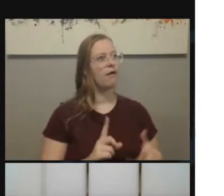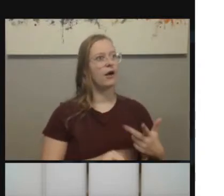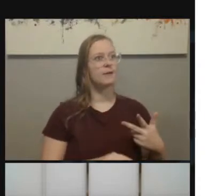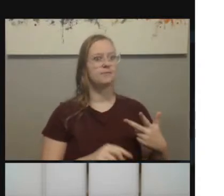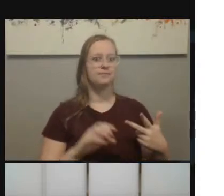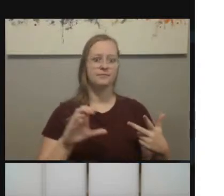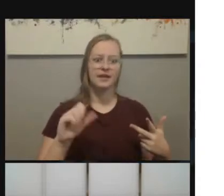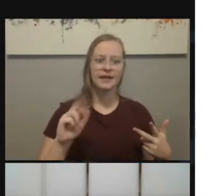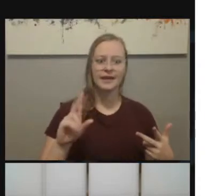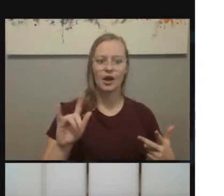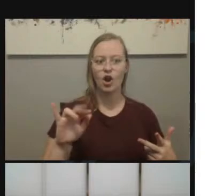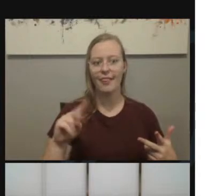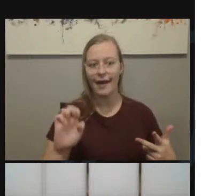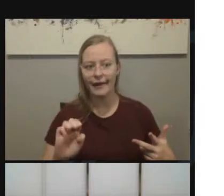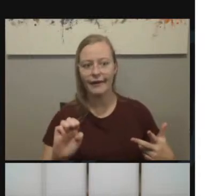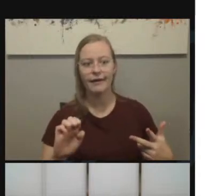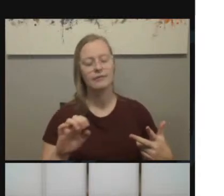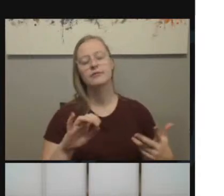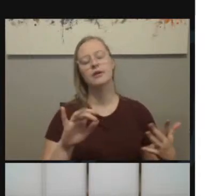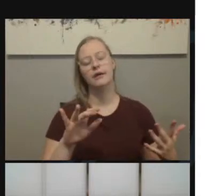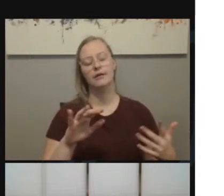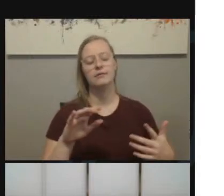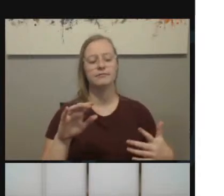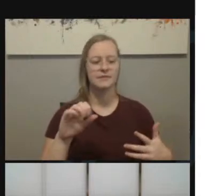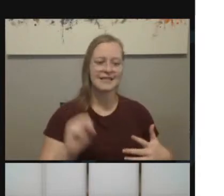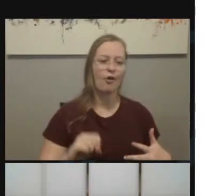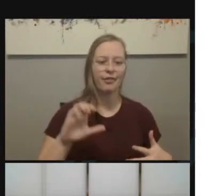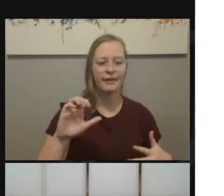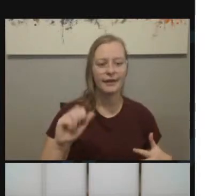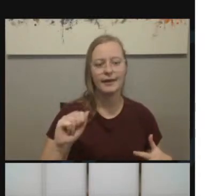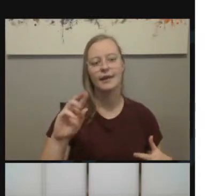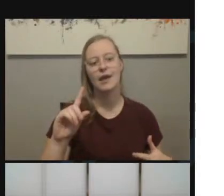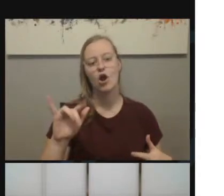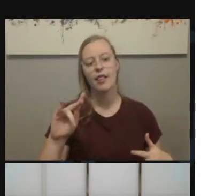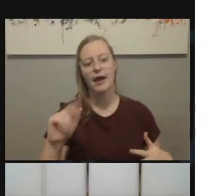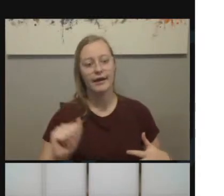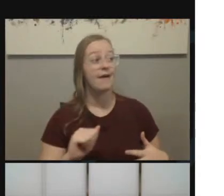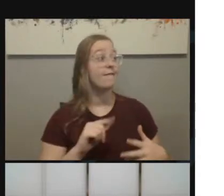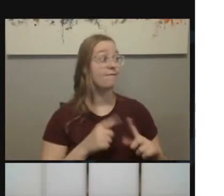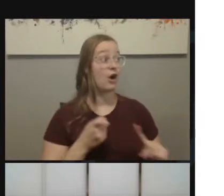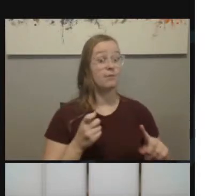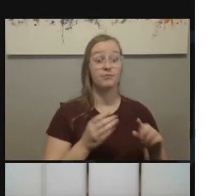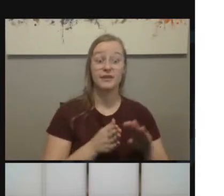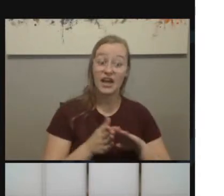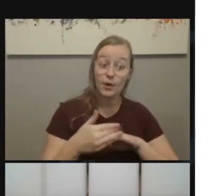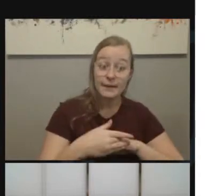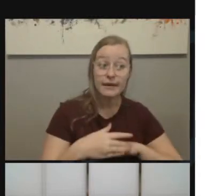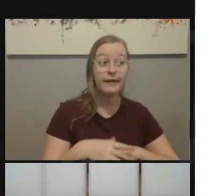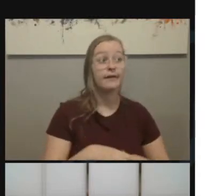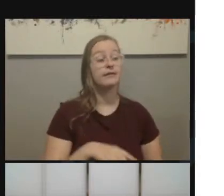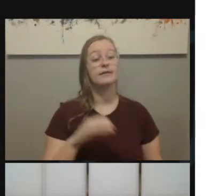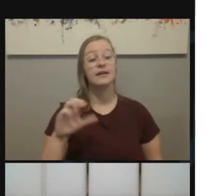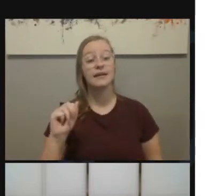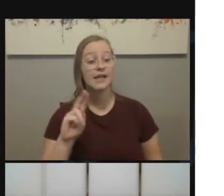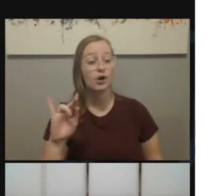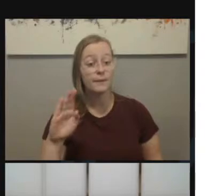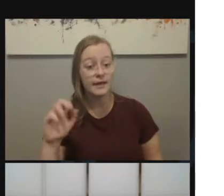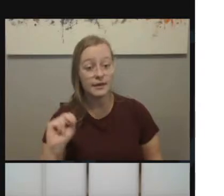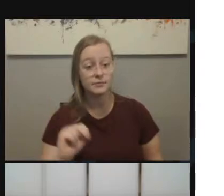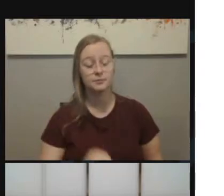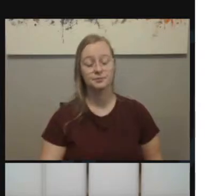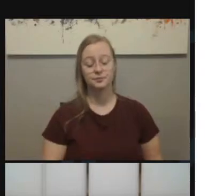Carolina Low Country, South Carolina, from the Caribbean. In other words, even